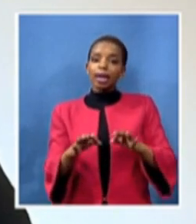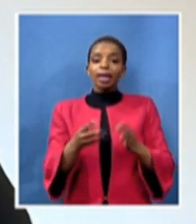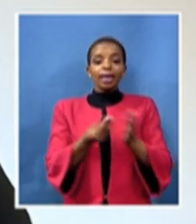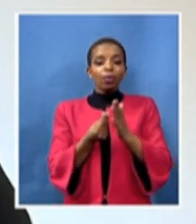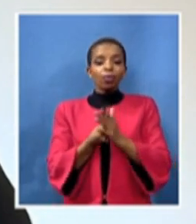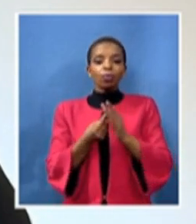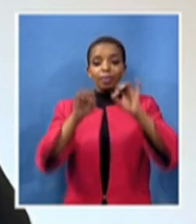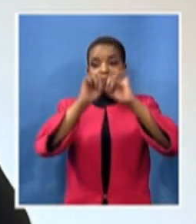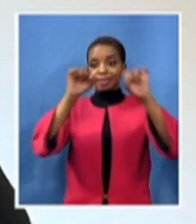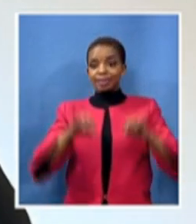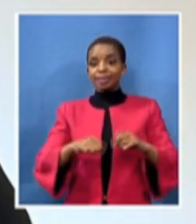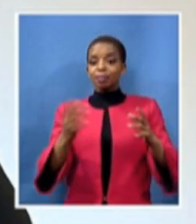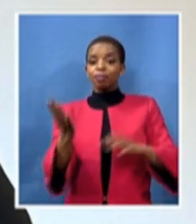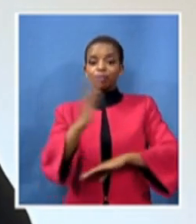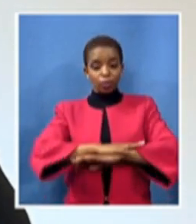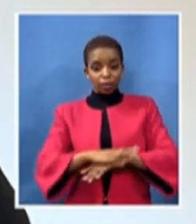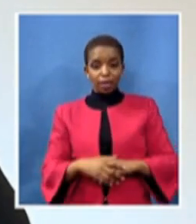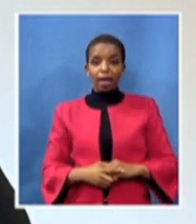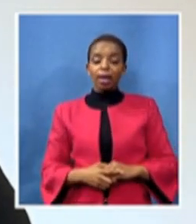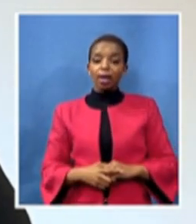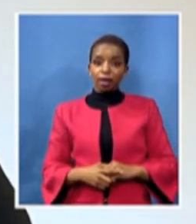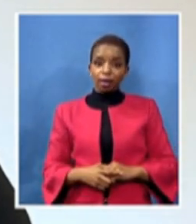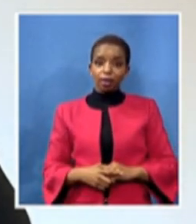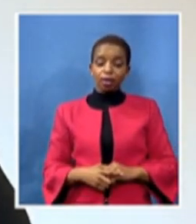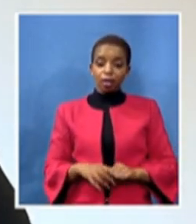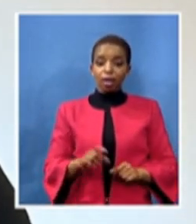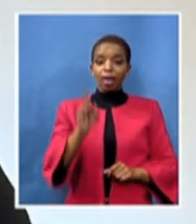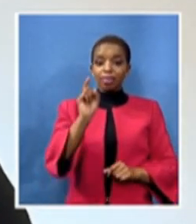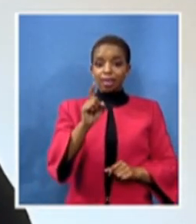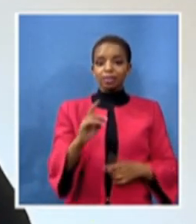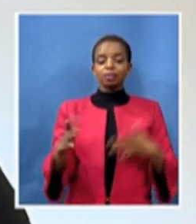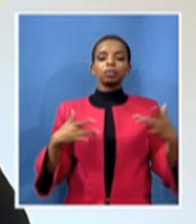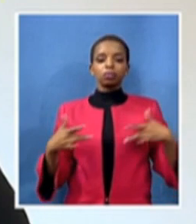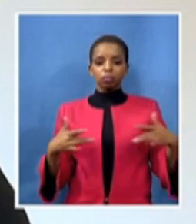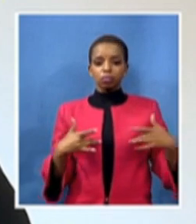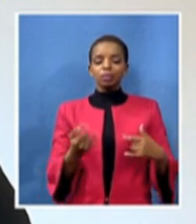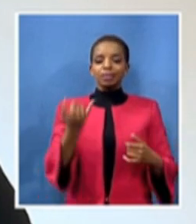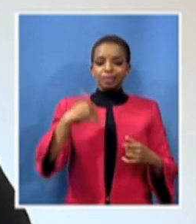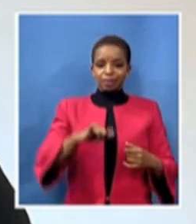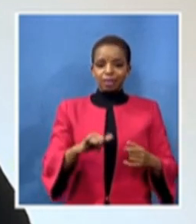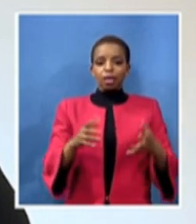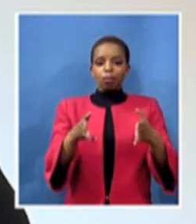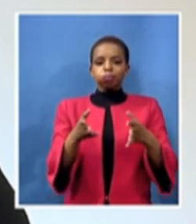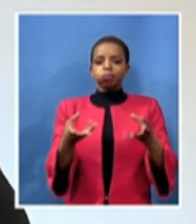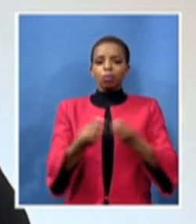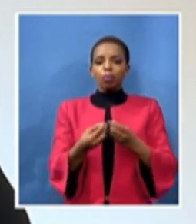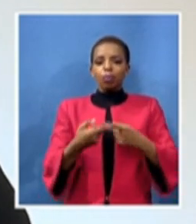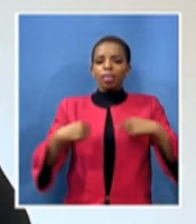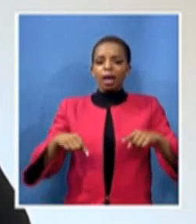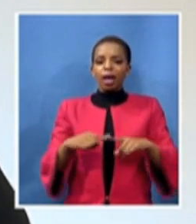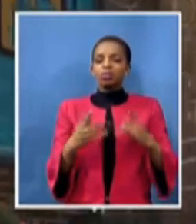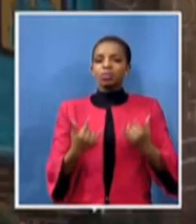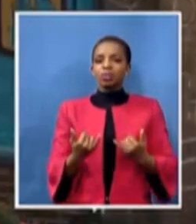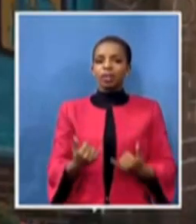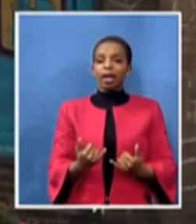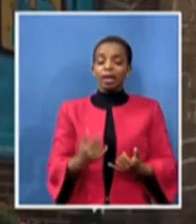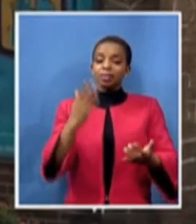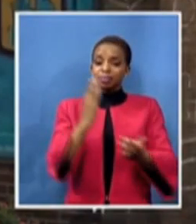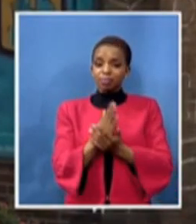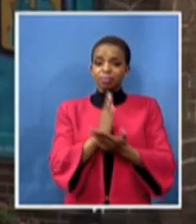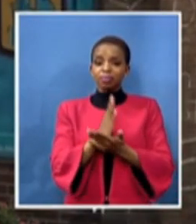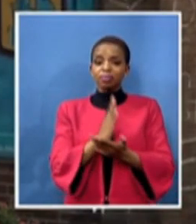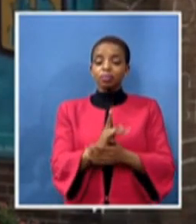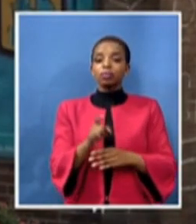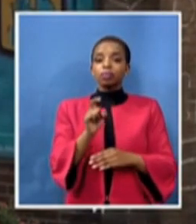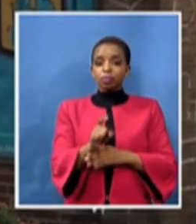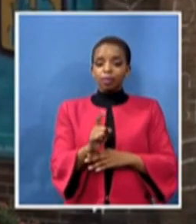This consciousness still lives with us today. Indeed, it is the tradition that continues to weigh on us who